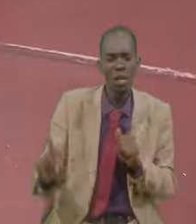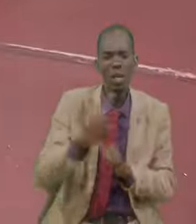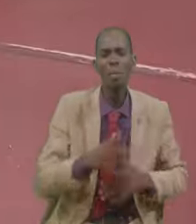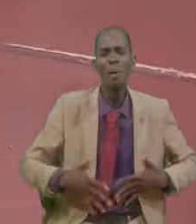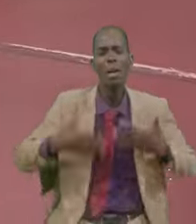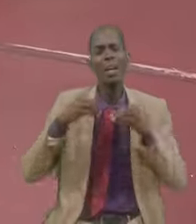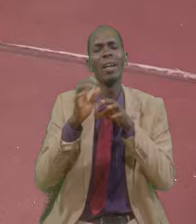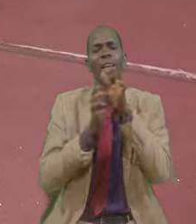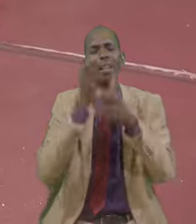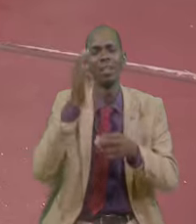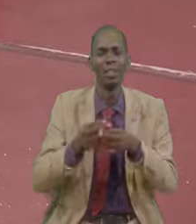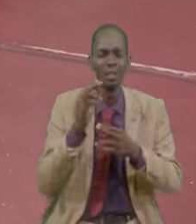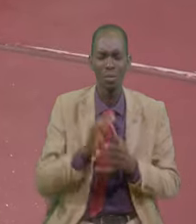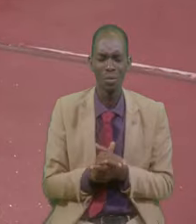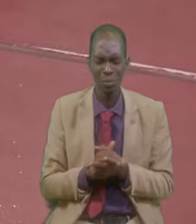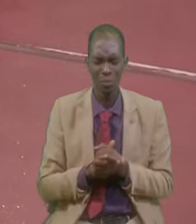name. Amen.